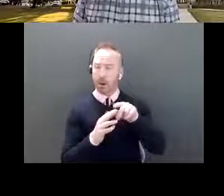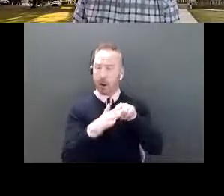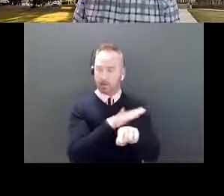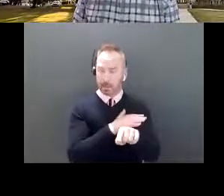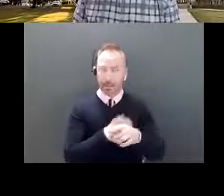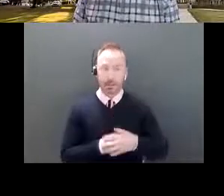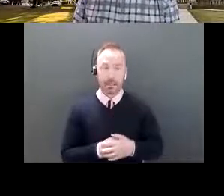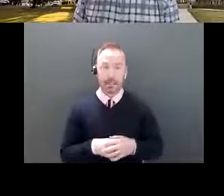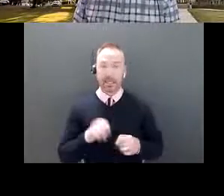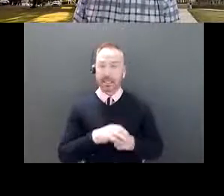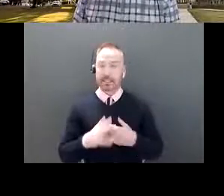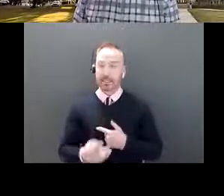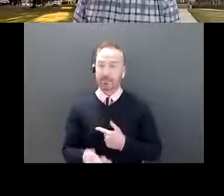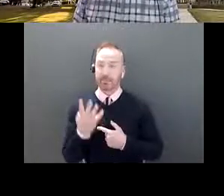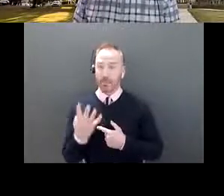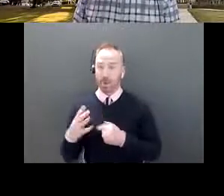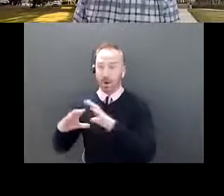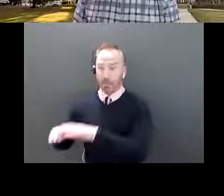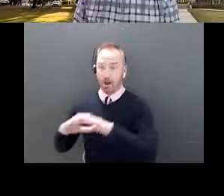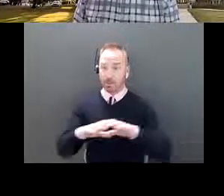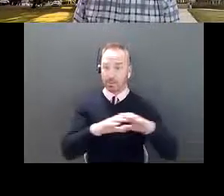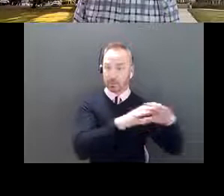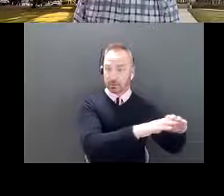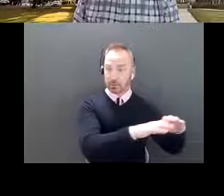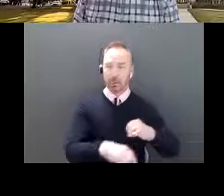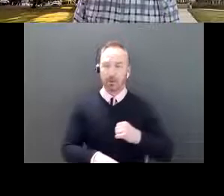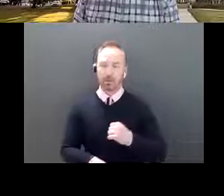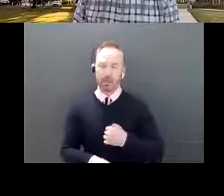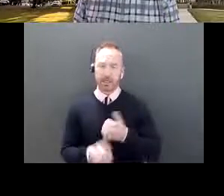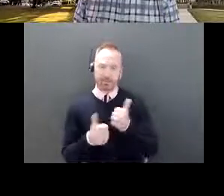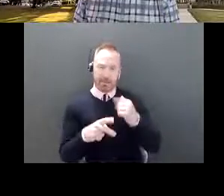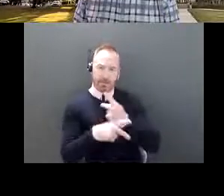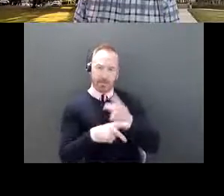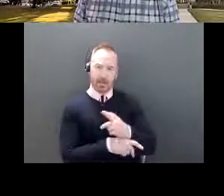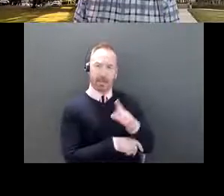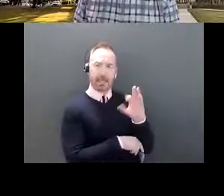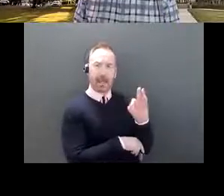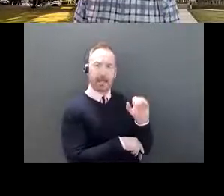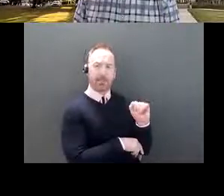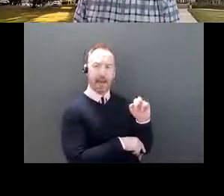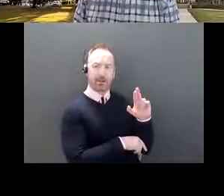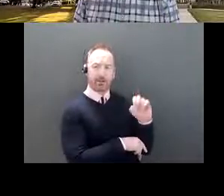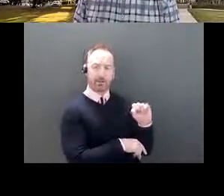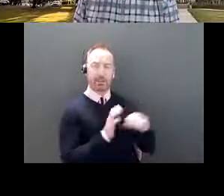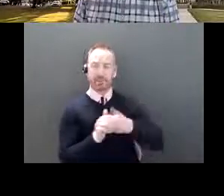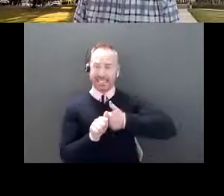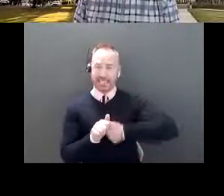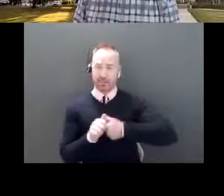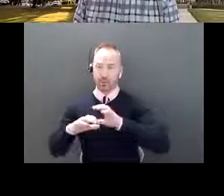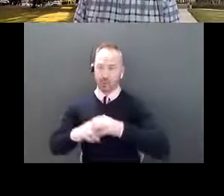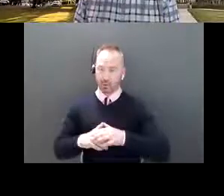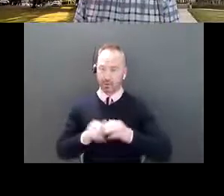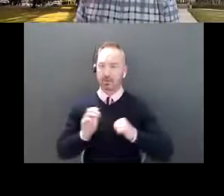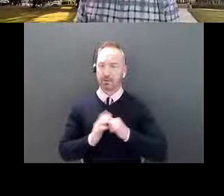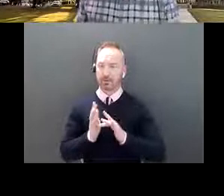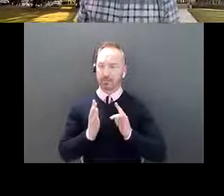in these four populations, we were looking at what factors make each one of these groups vulnerable. And without going into all the